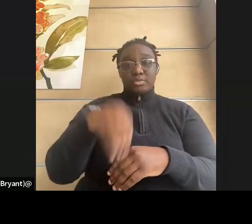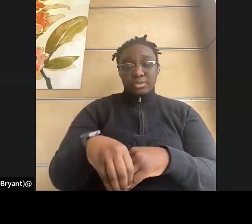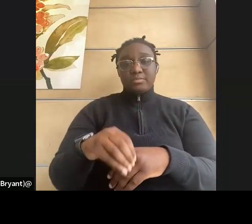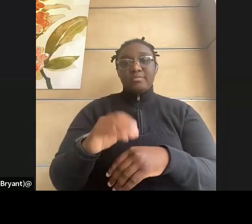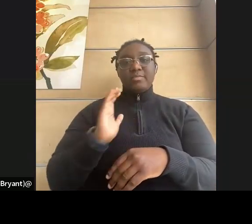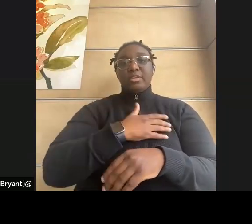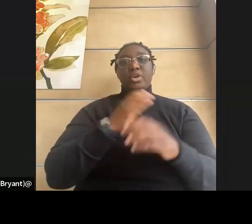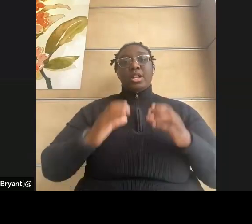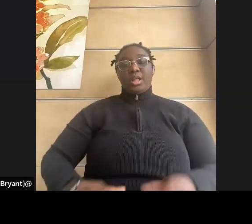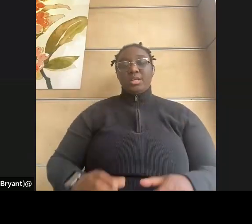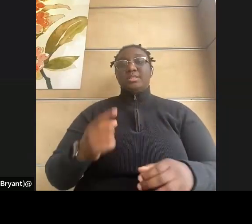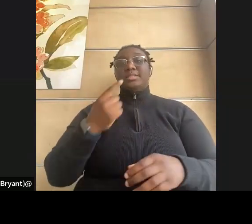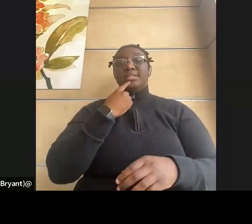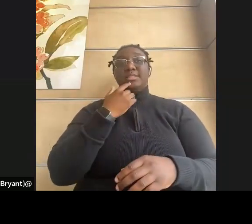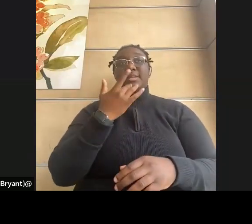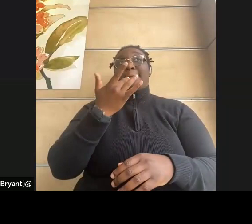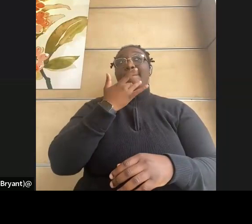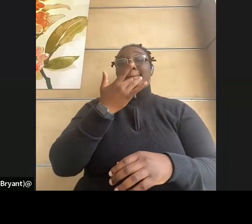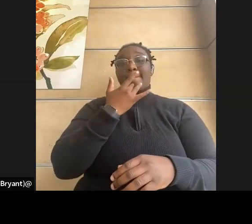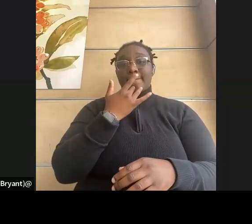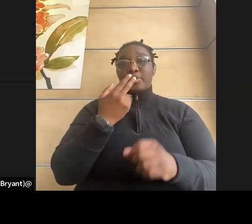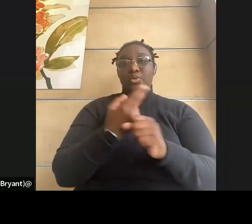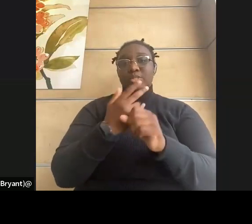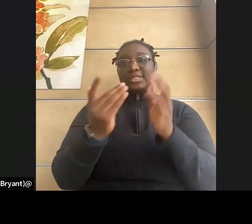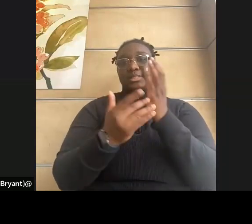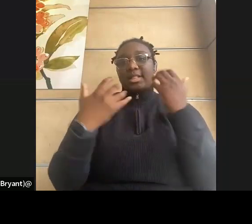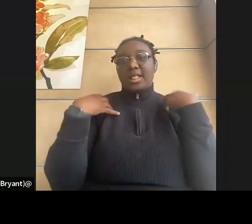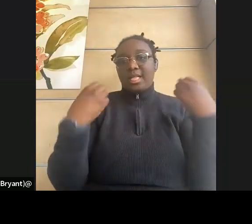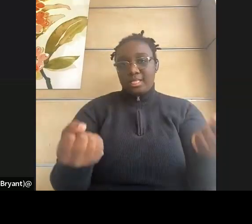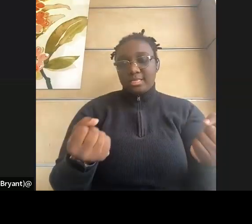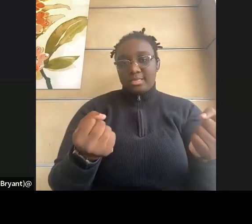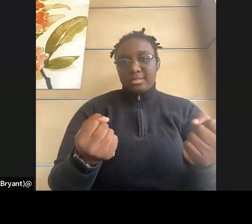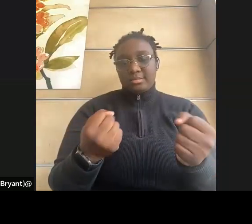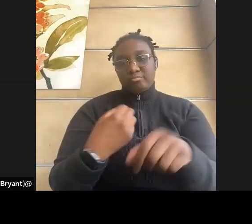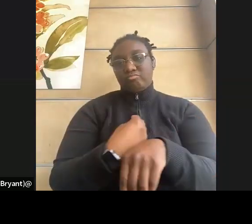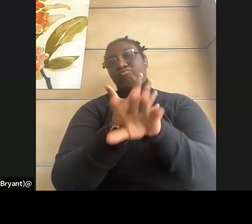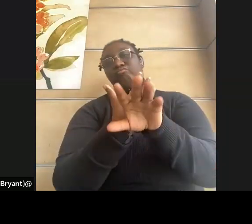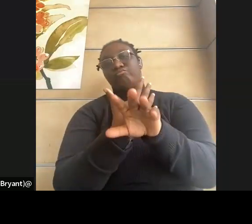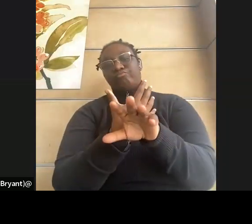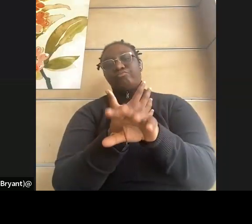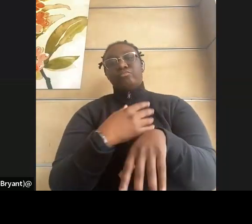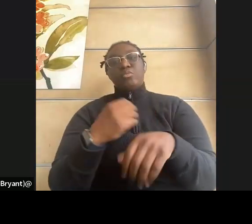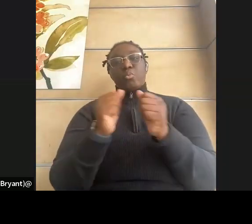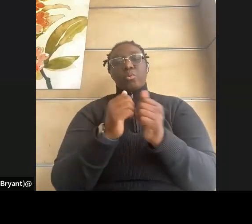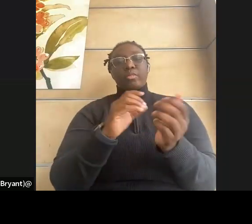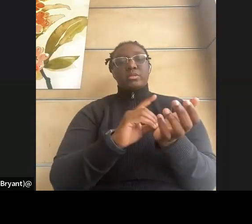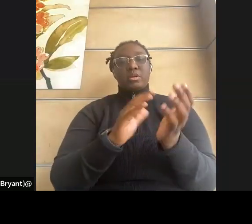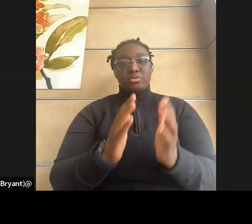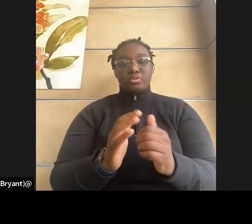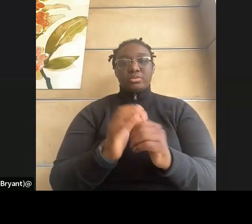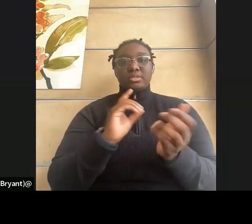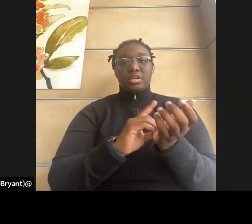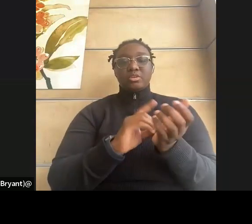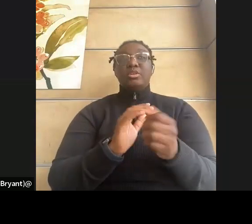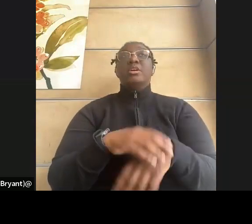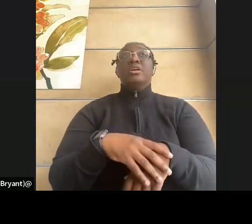behavioral health therapist via telehealth. So there are only very few that would come back to the clinic for the